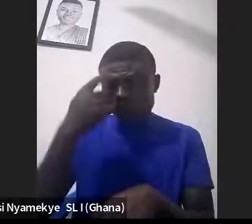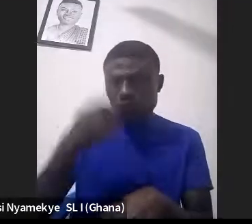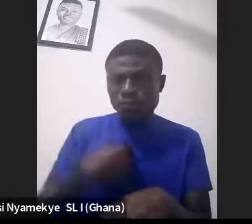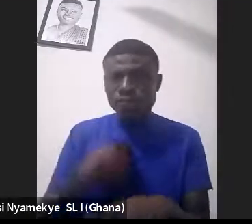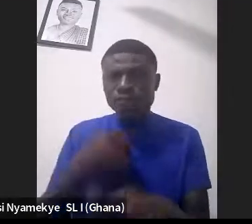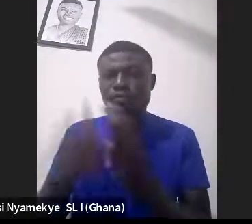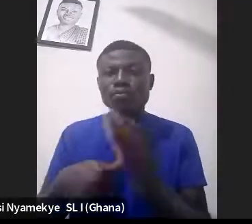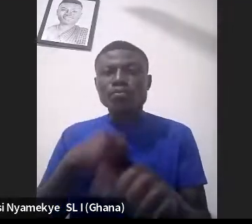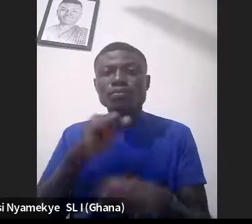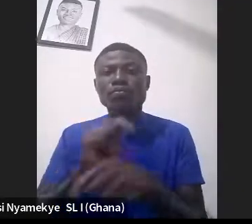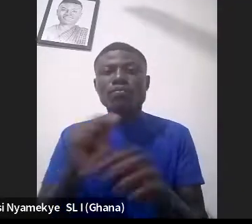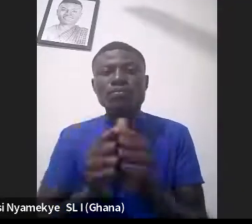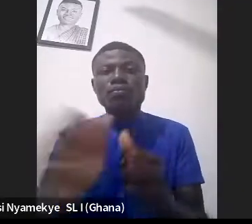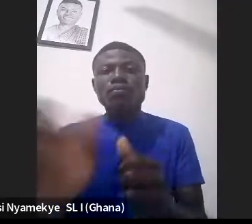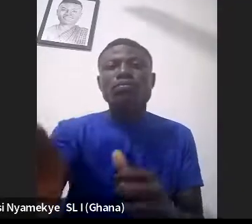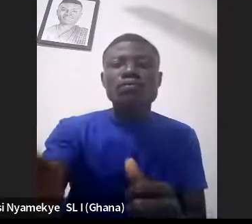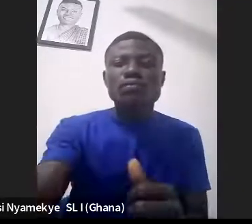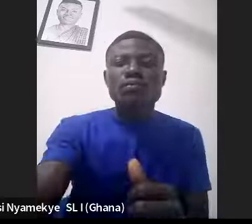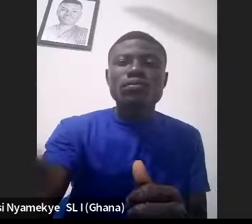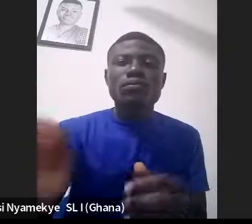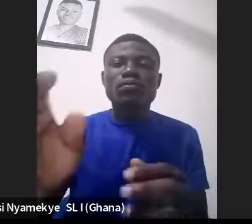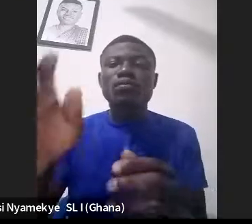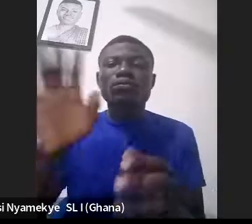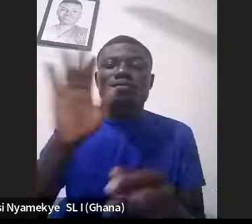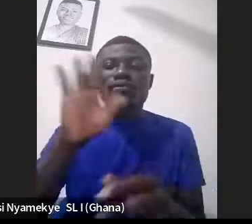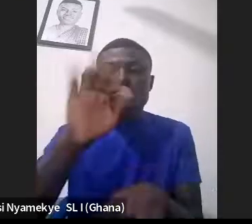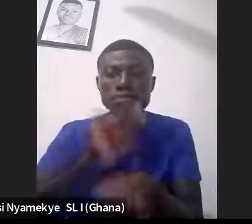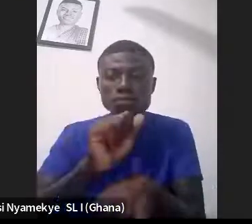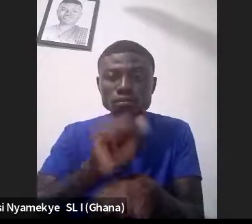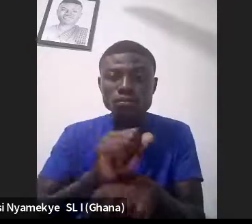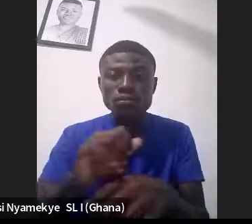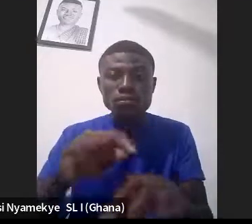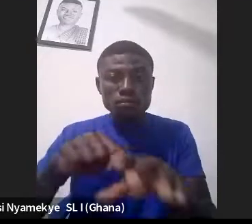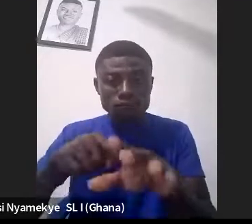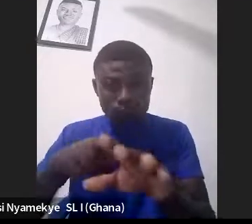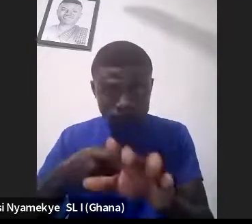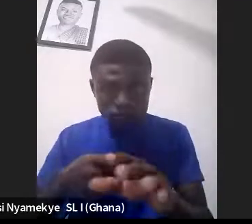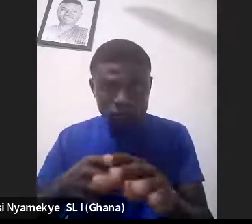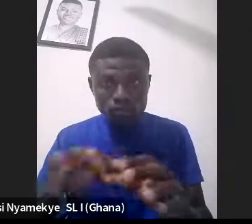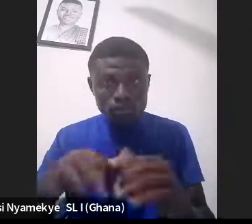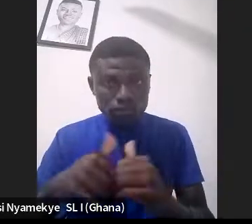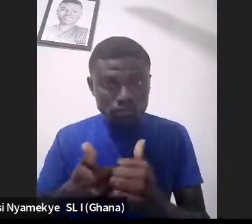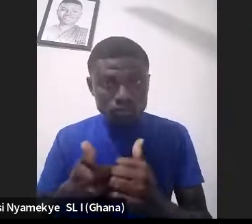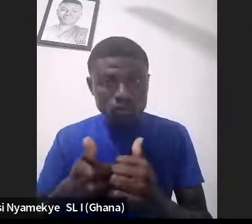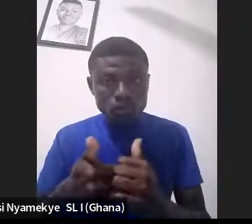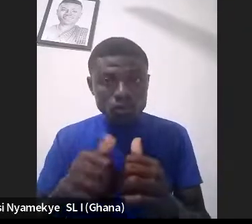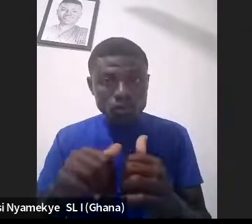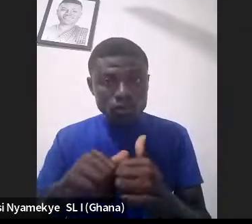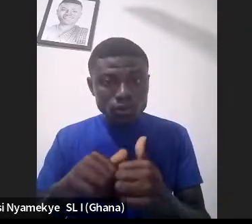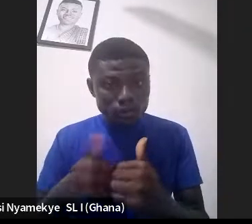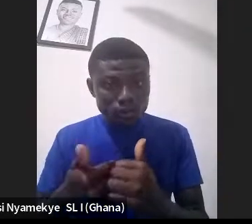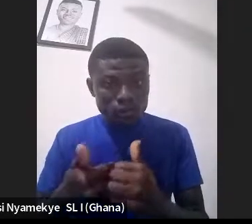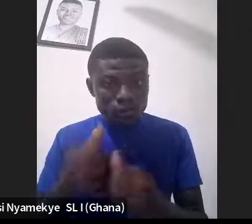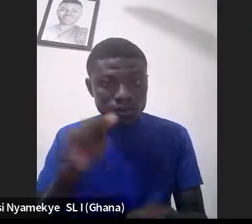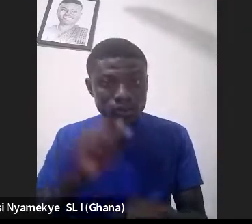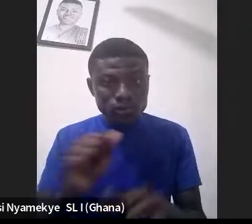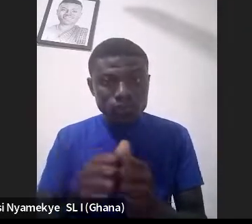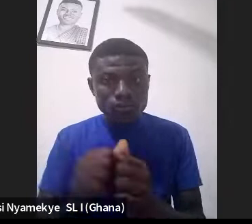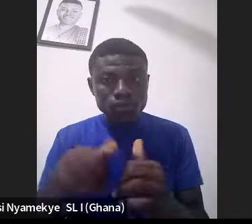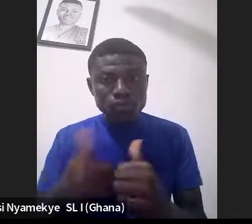And in your moment at the beginning, how was it for you and how was it for